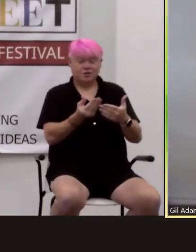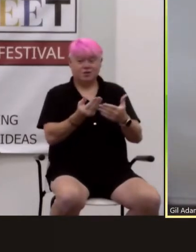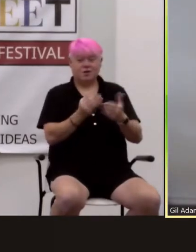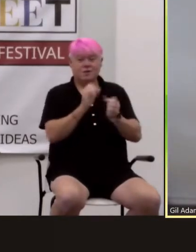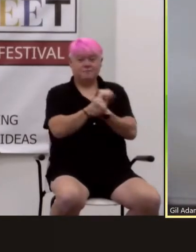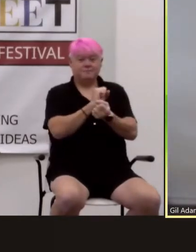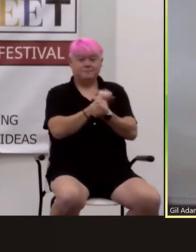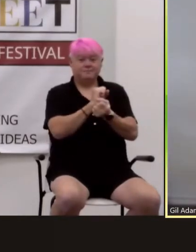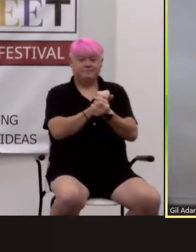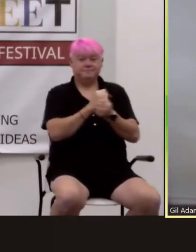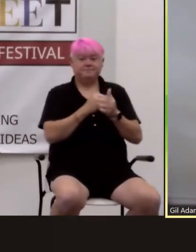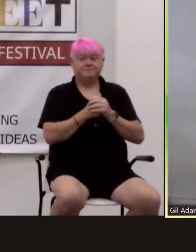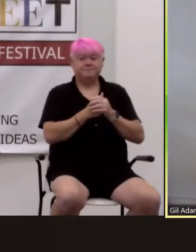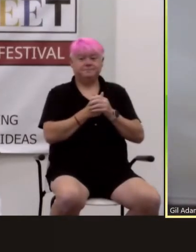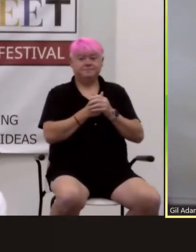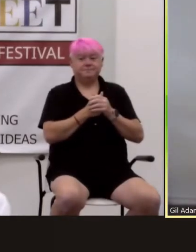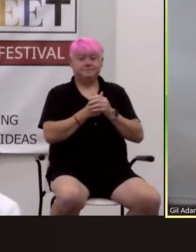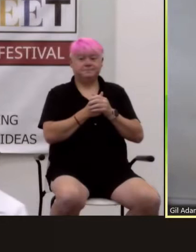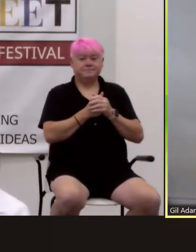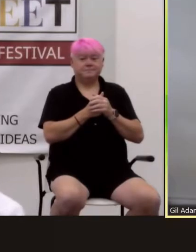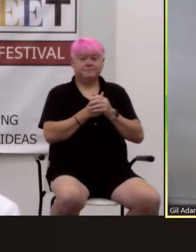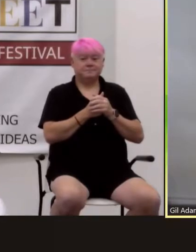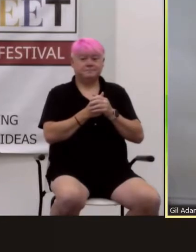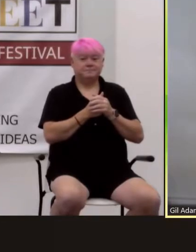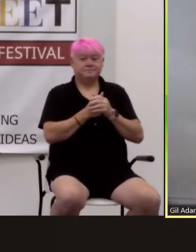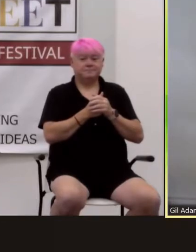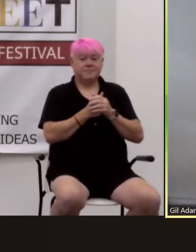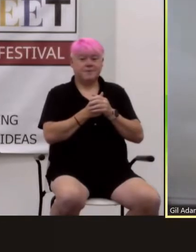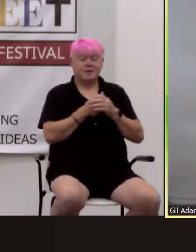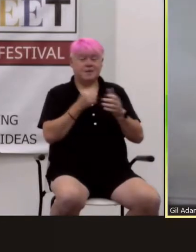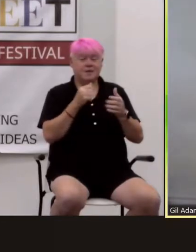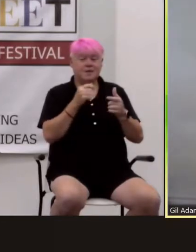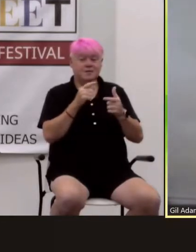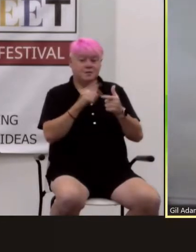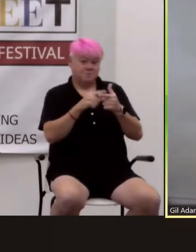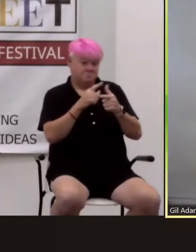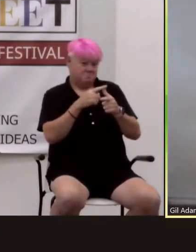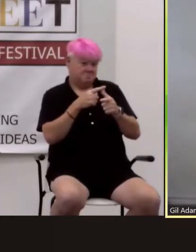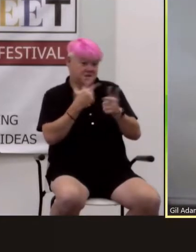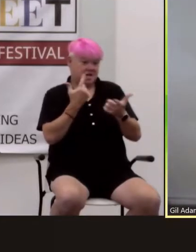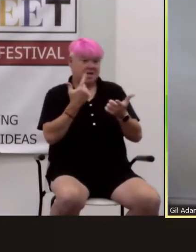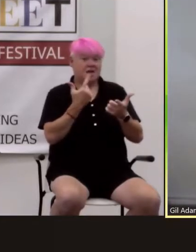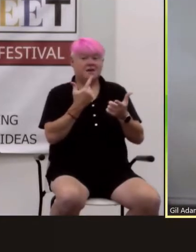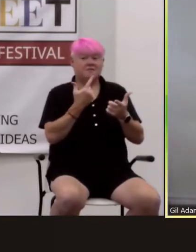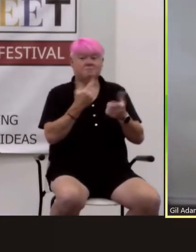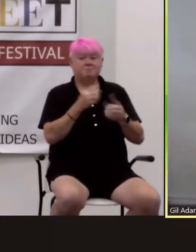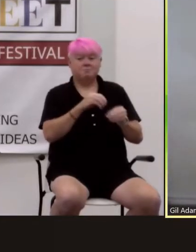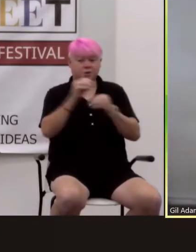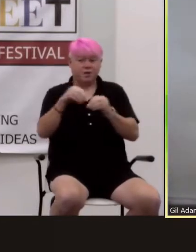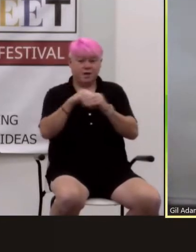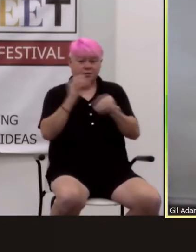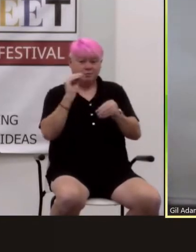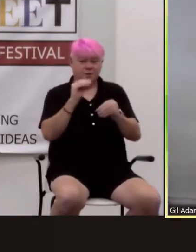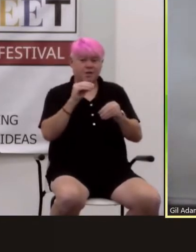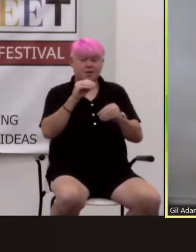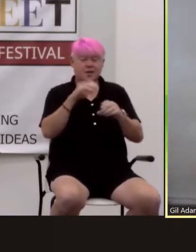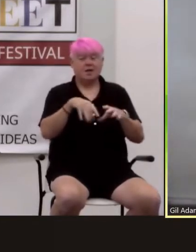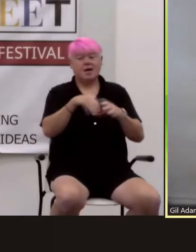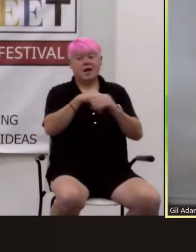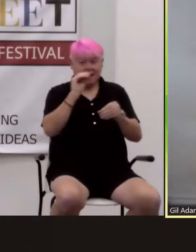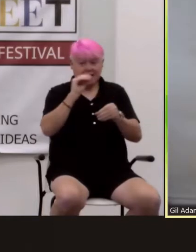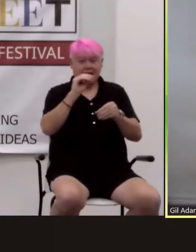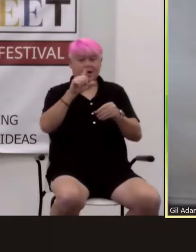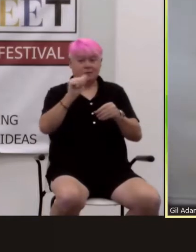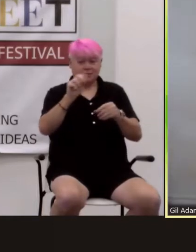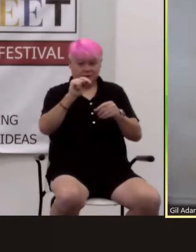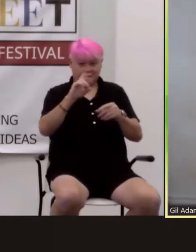also has re-released The Outlander, and it has a matching cover. And that book is either